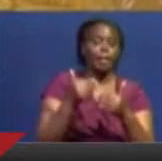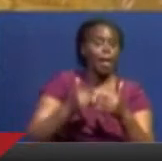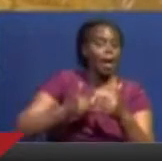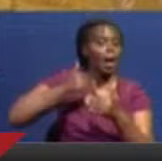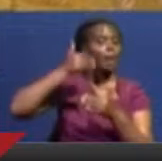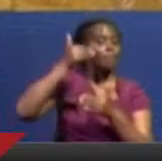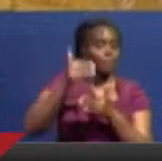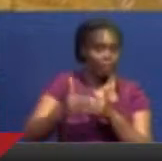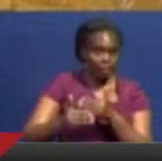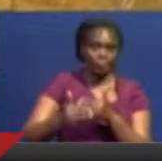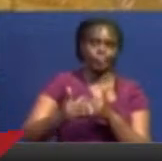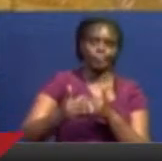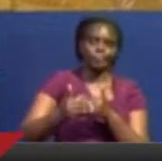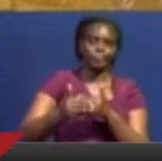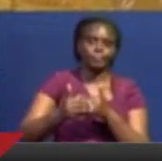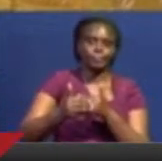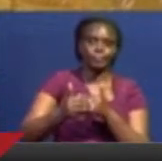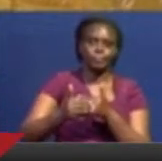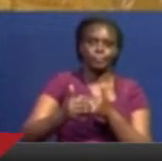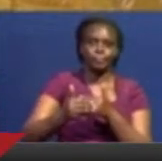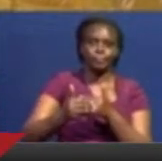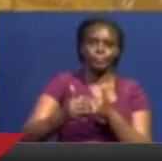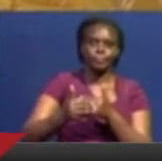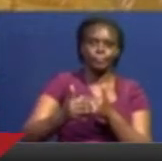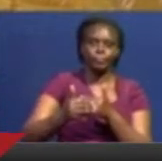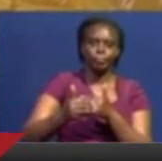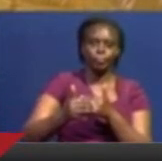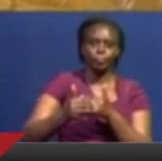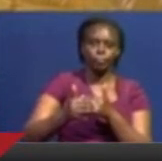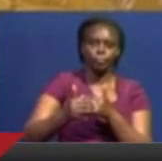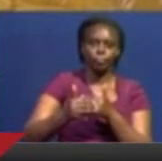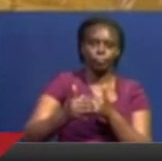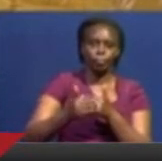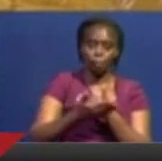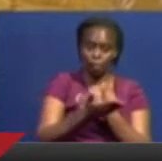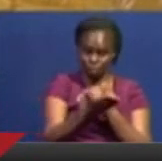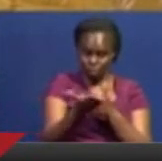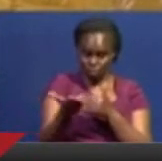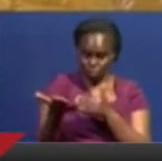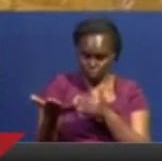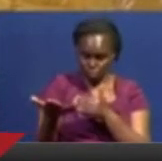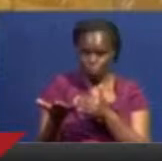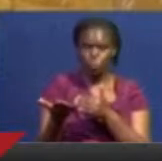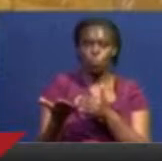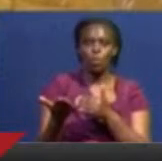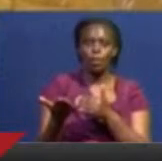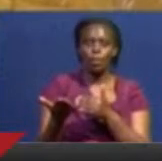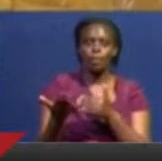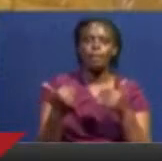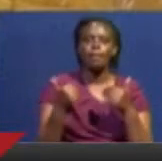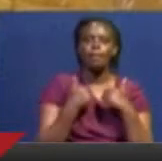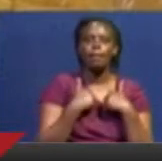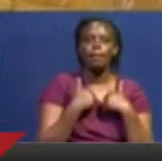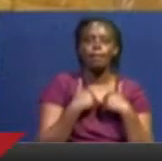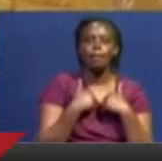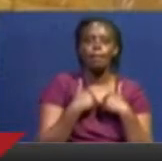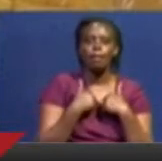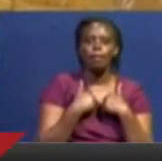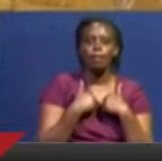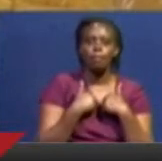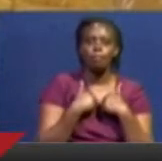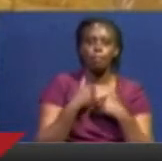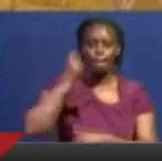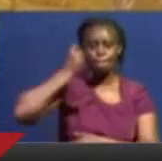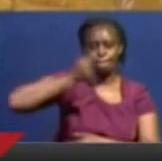Thereafter, you will have the